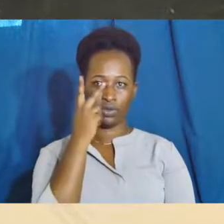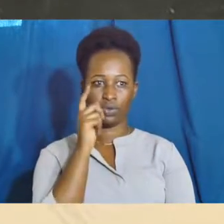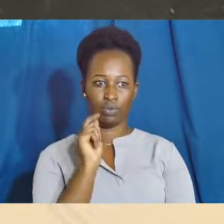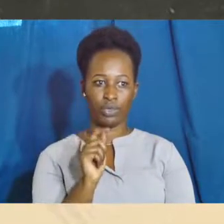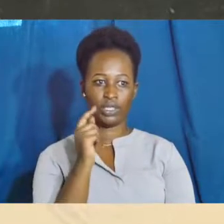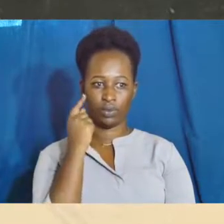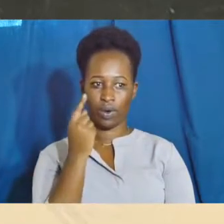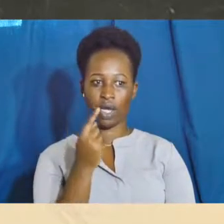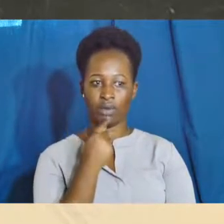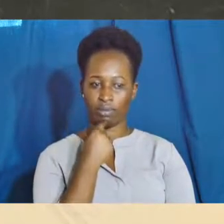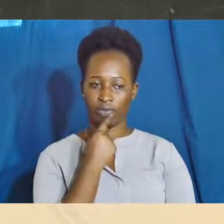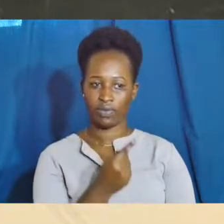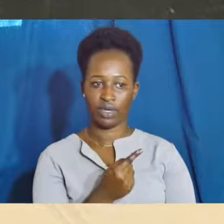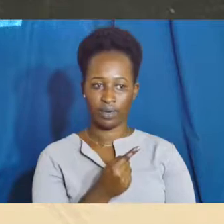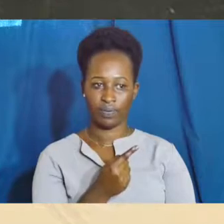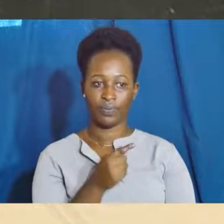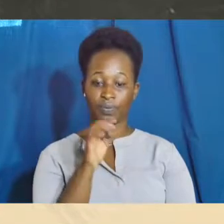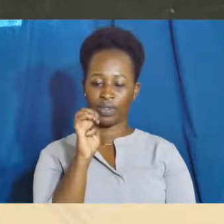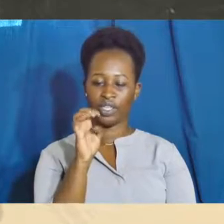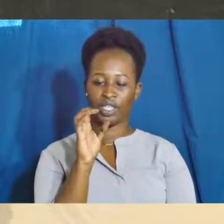2.1, that is ecology.